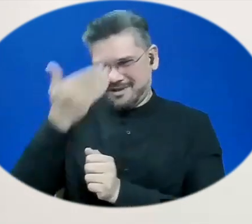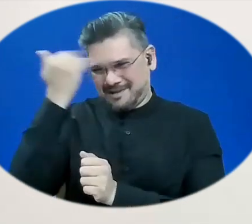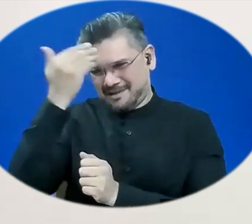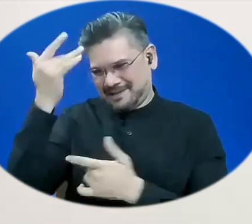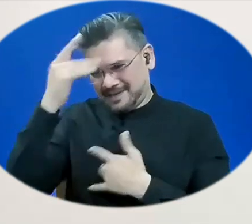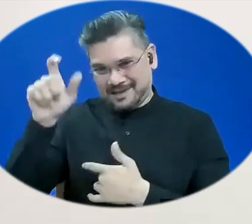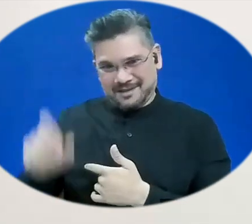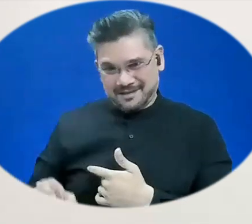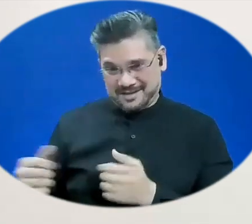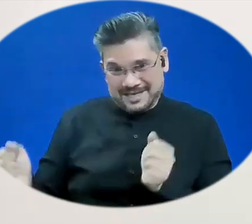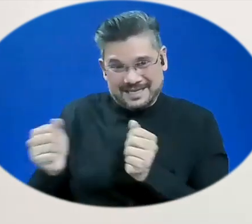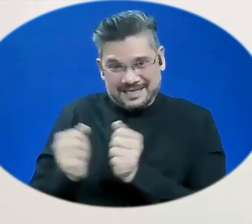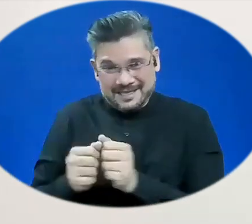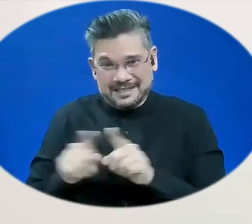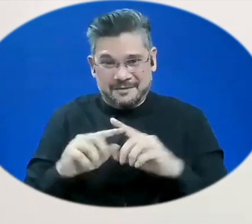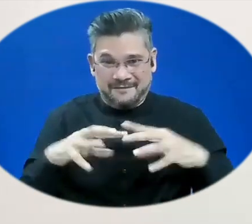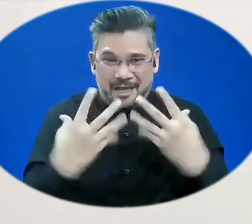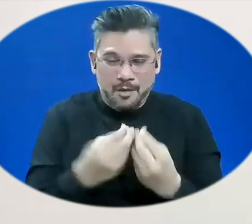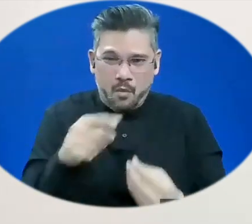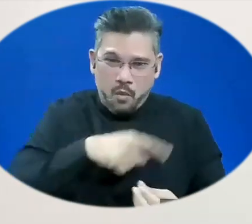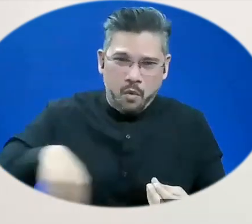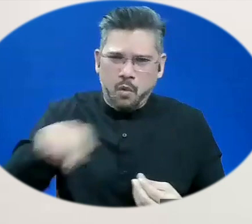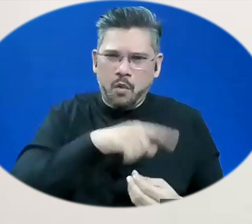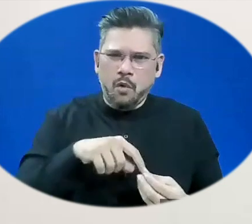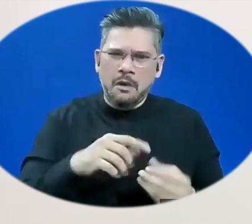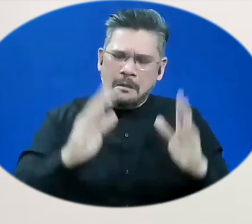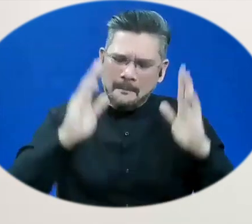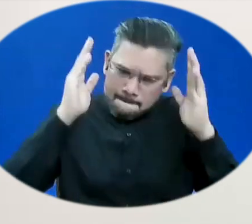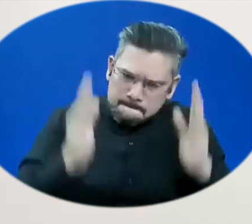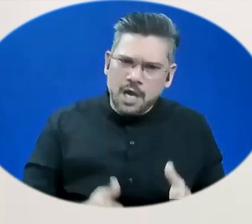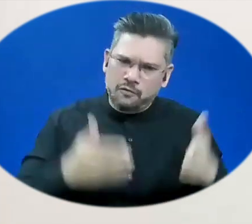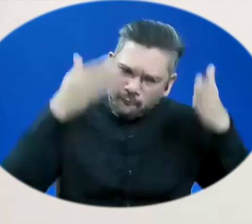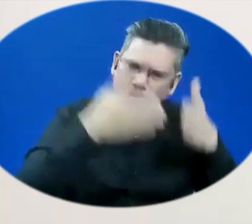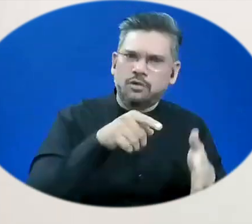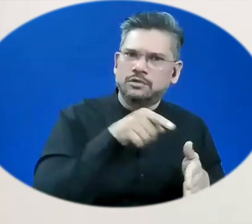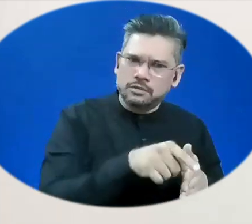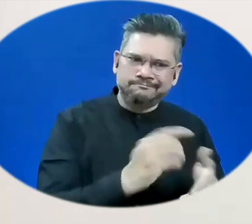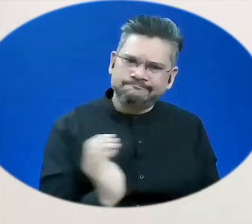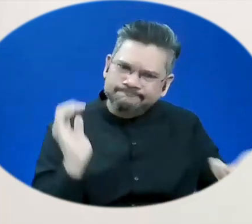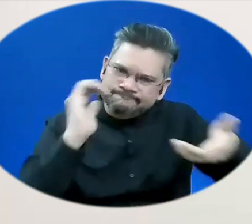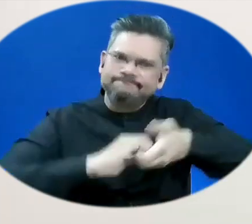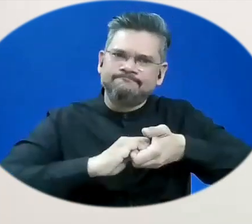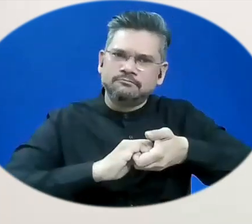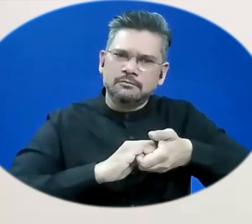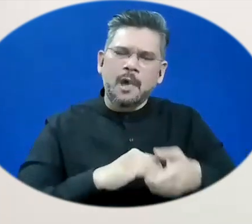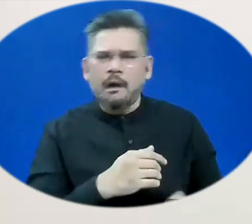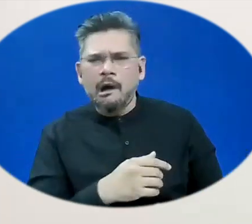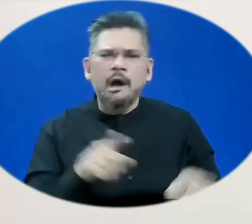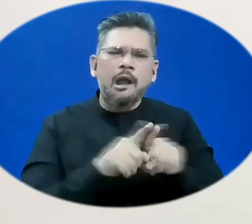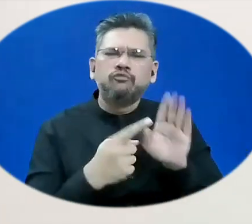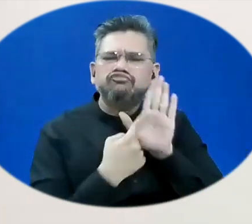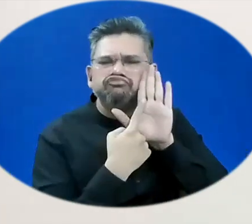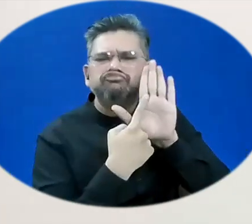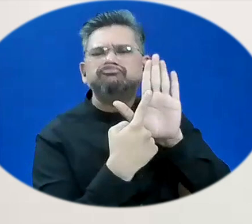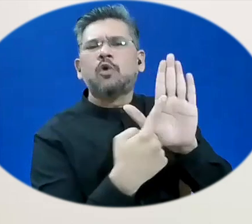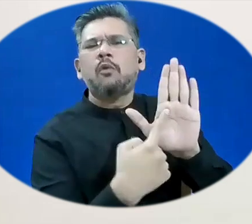partnership, not as tokenism, but central to the partnership. Yet, we who are